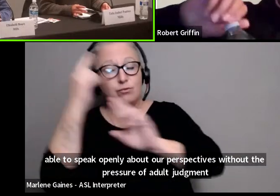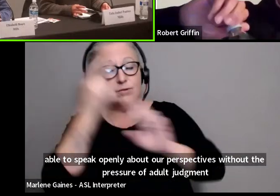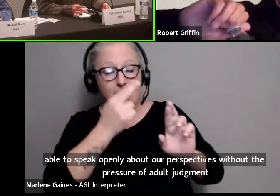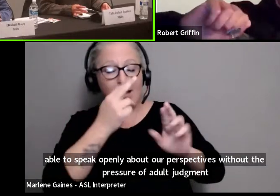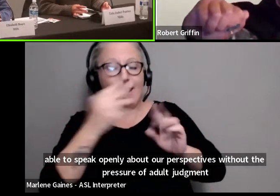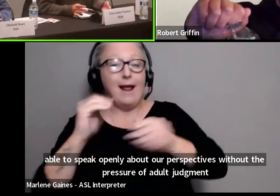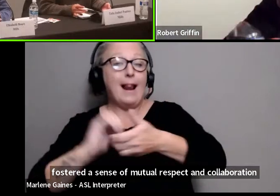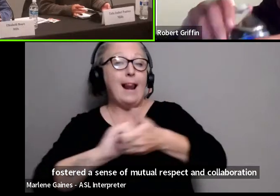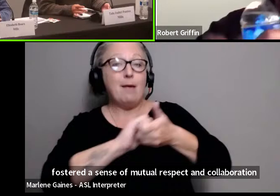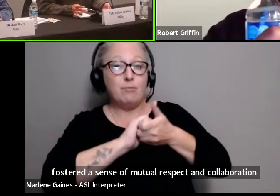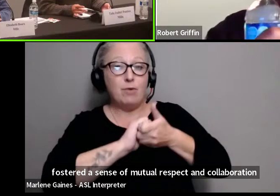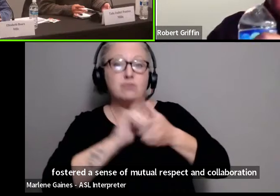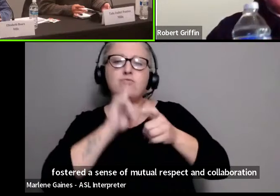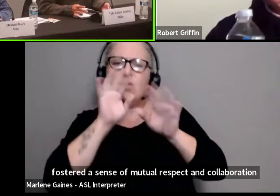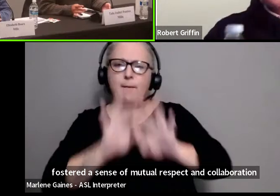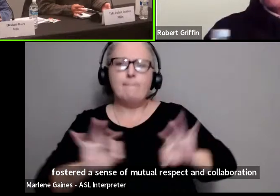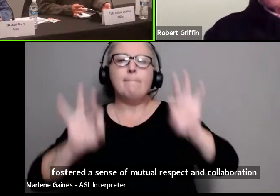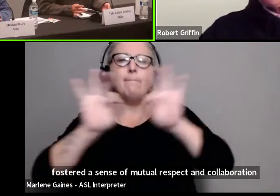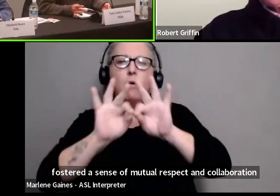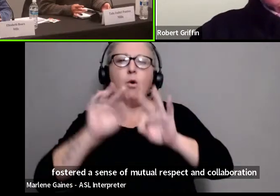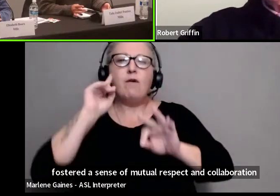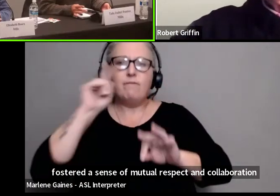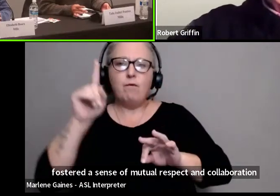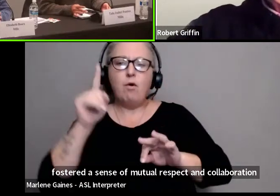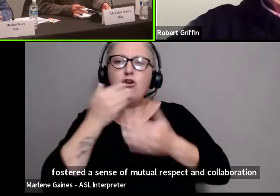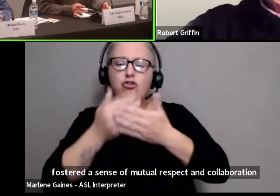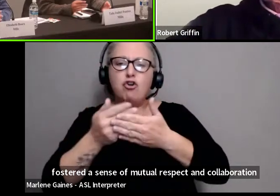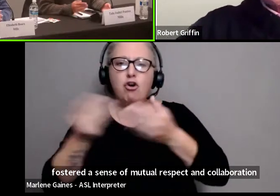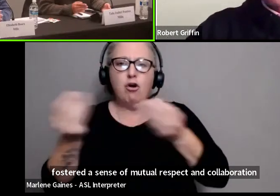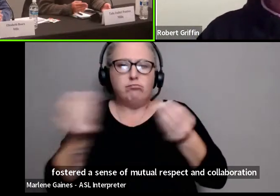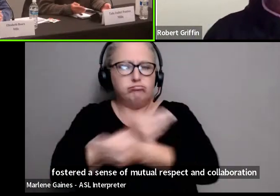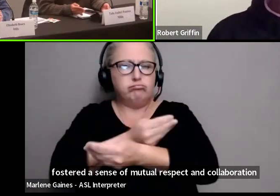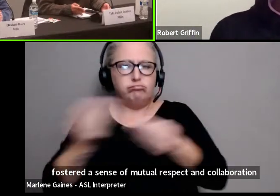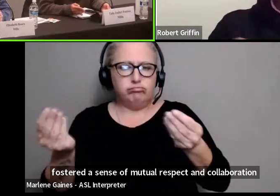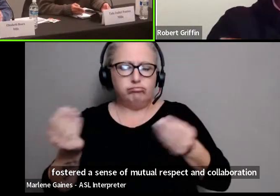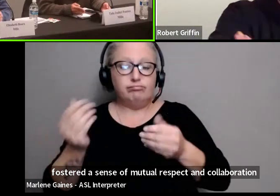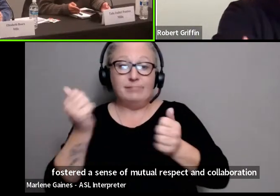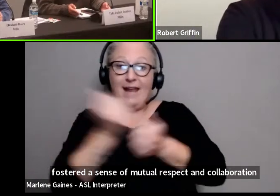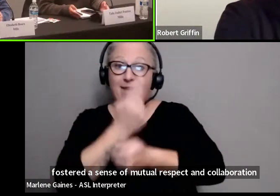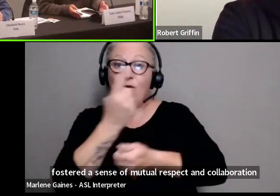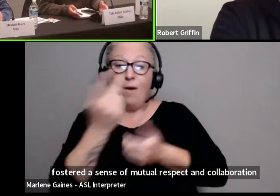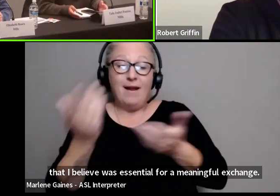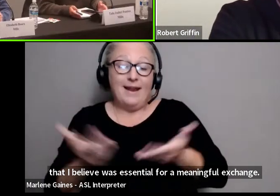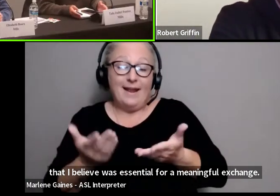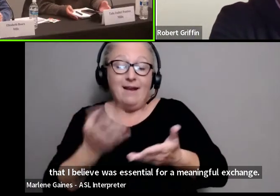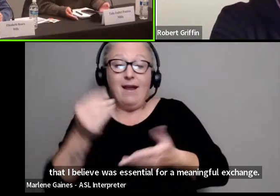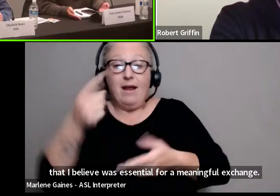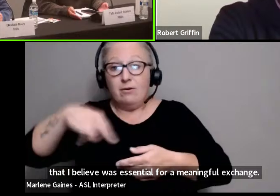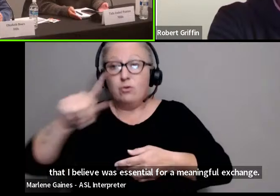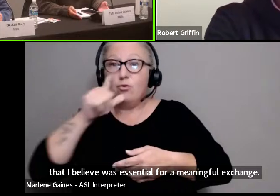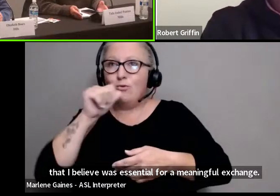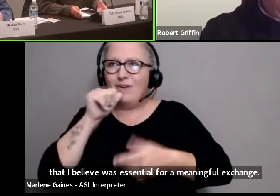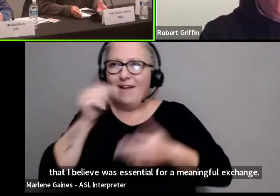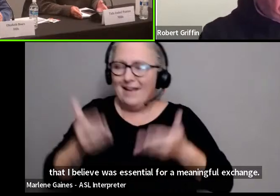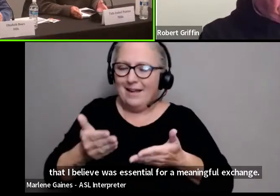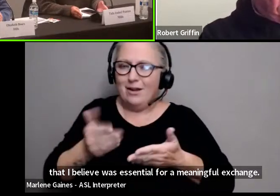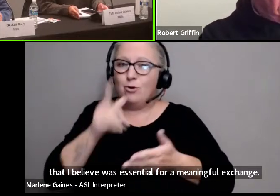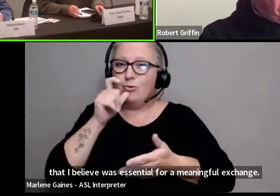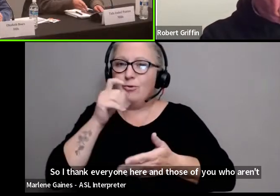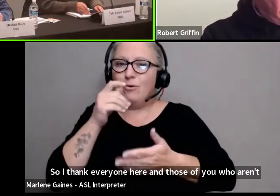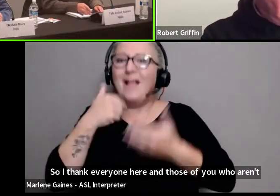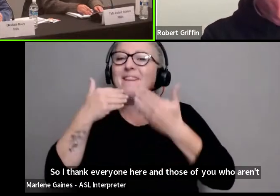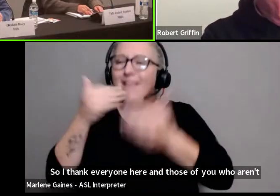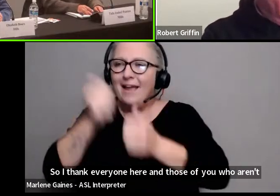believe was essential for a meaningful exchange. So I thank everyone here and those of you who aren't here for attending.